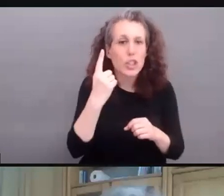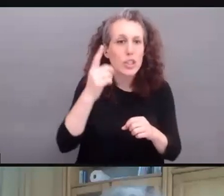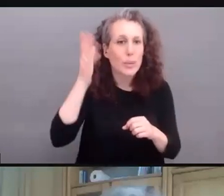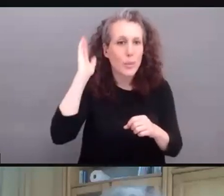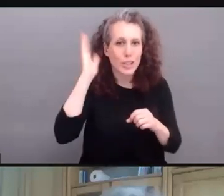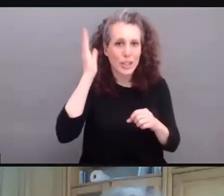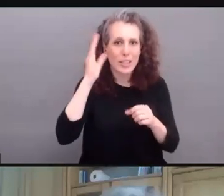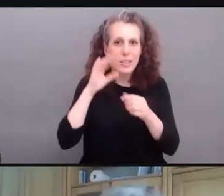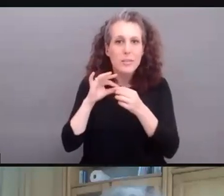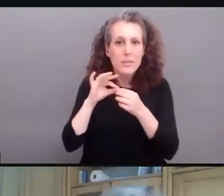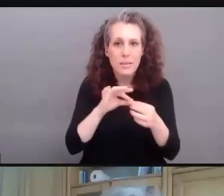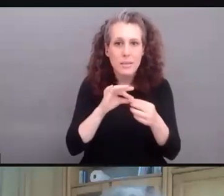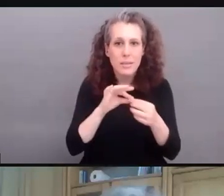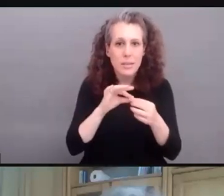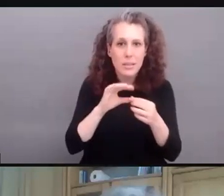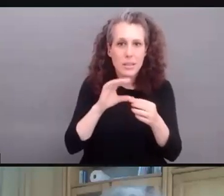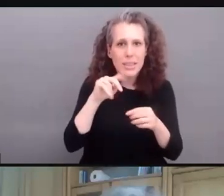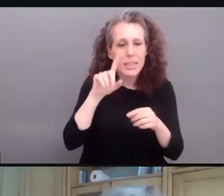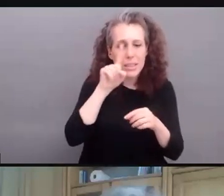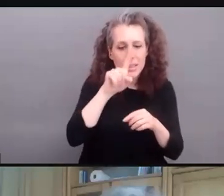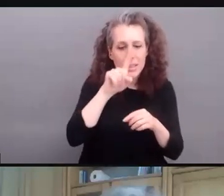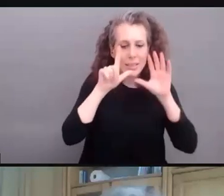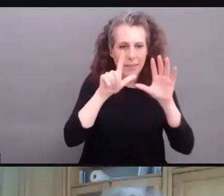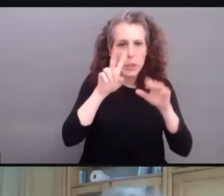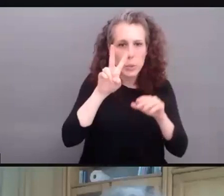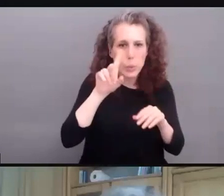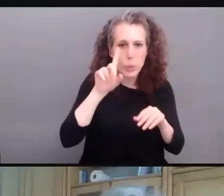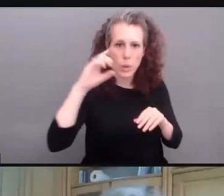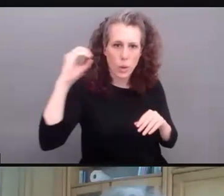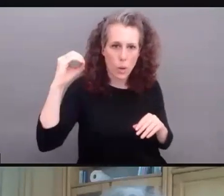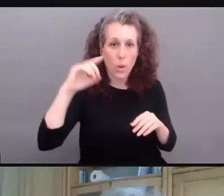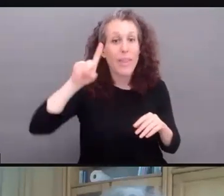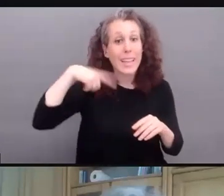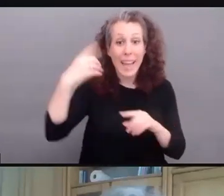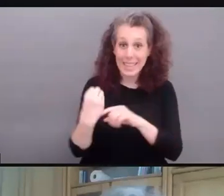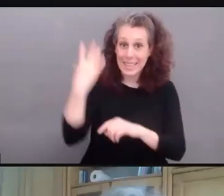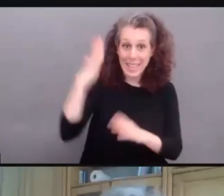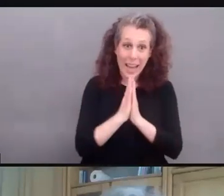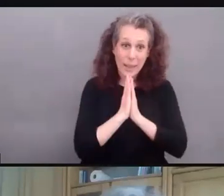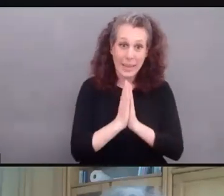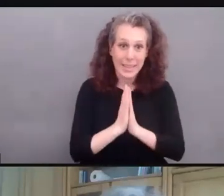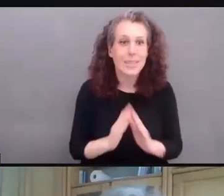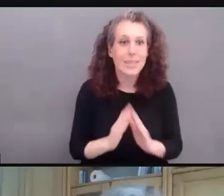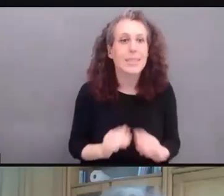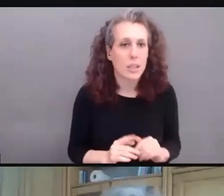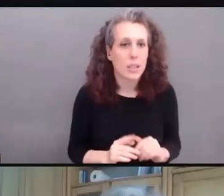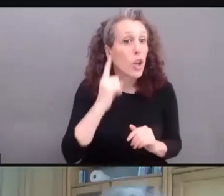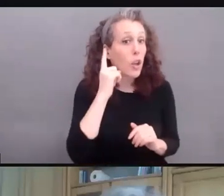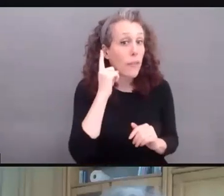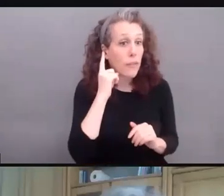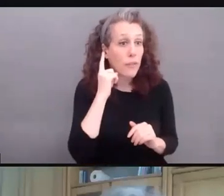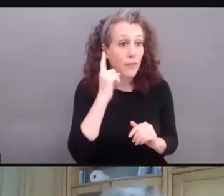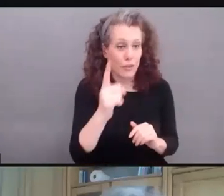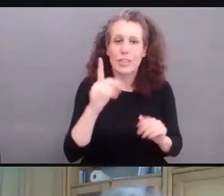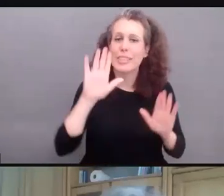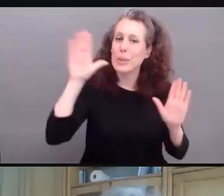the EN 17 to 10. And next slide, please. First, want to